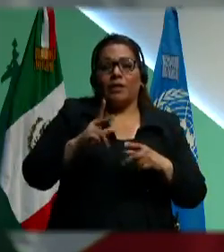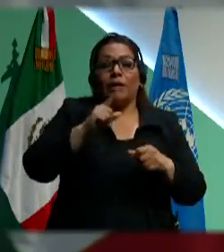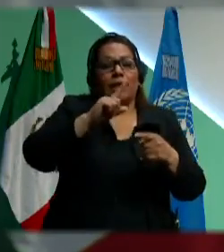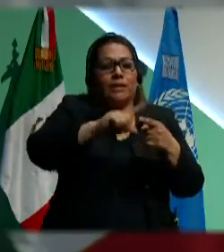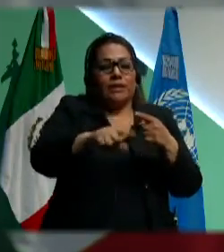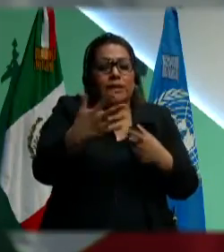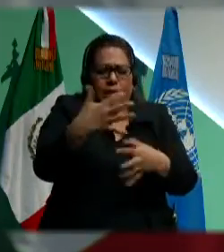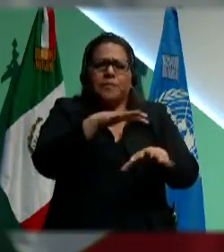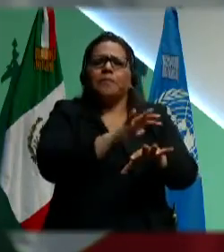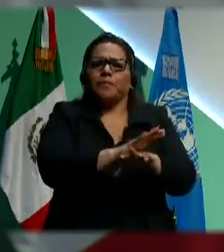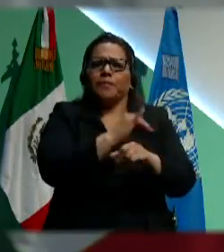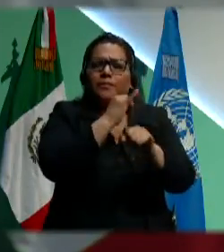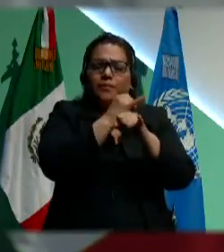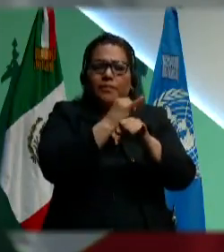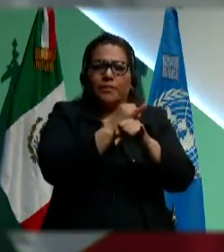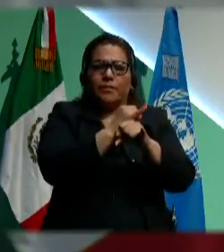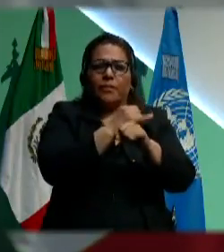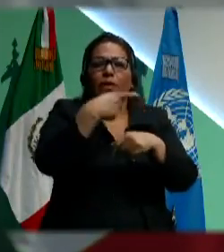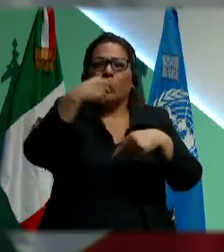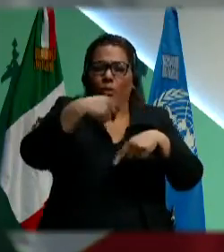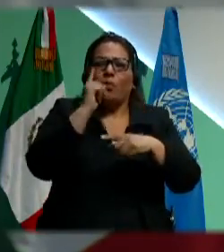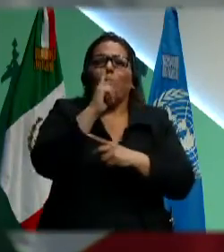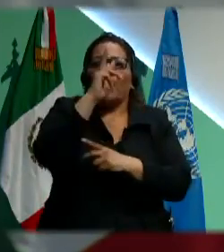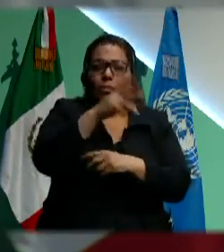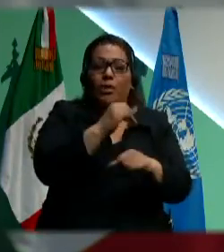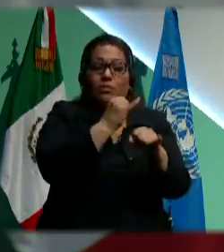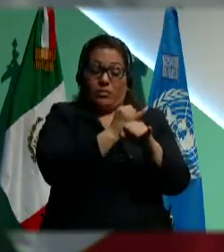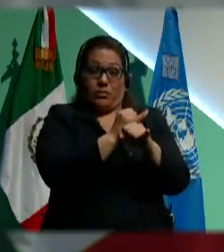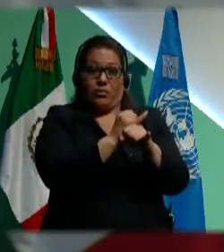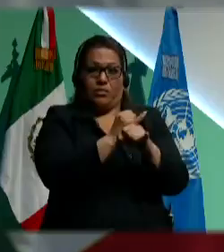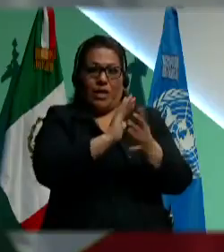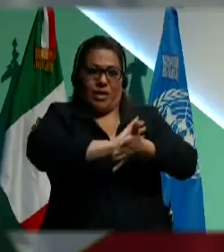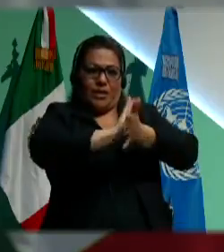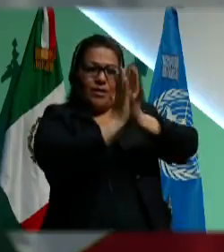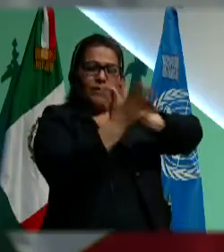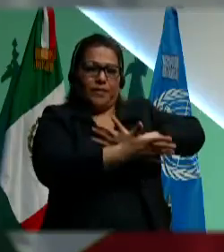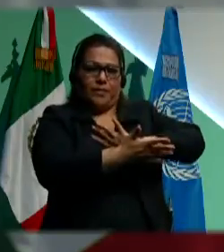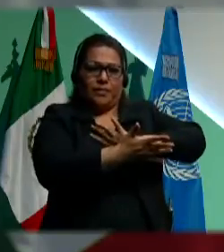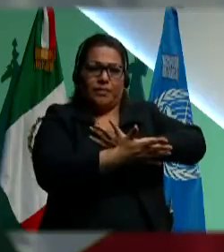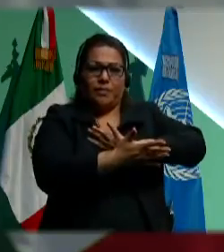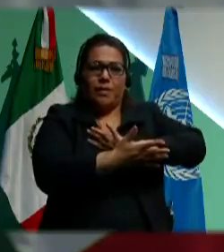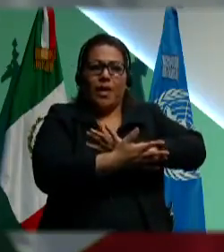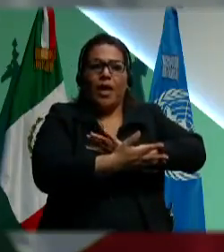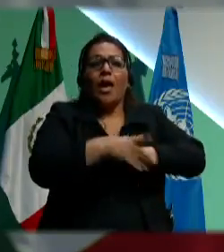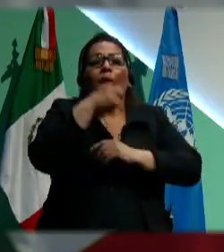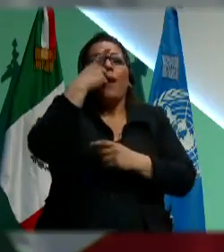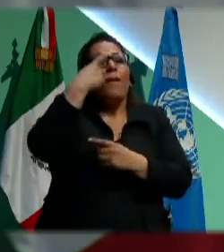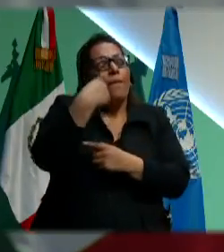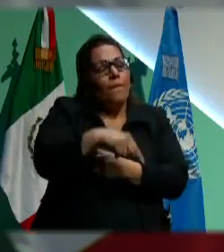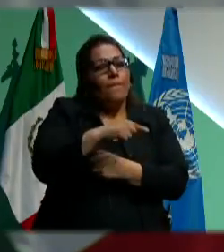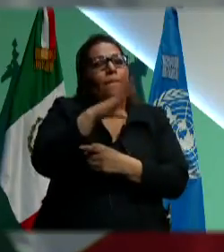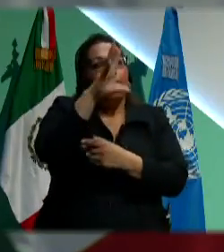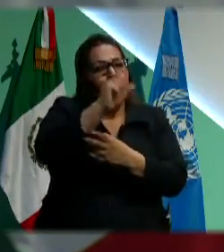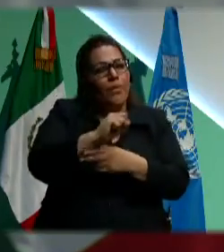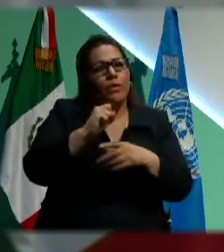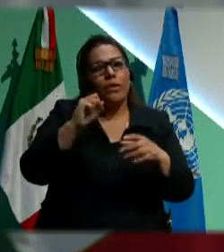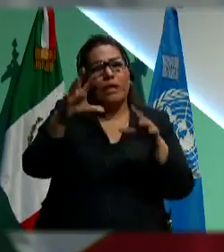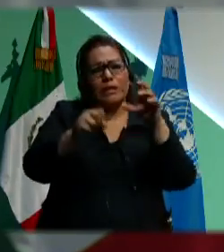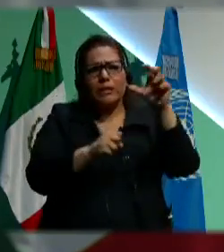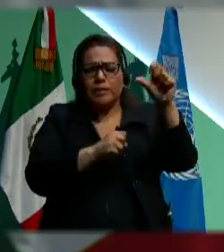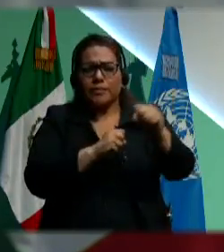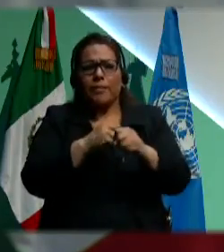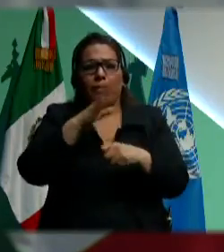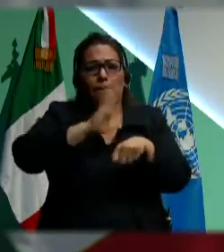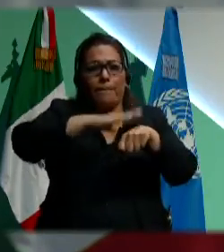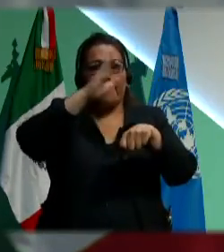becoming a rapacious instrument of capture. It is the basis of networked individualism, the motor